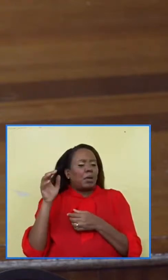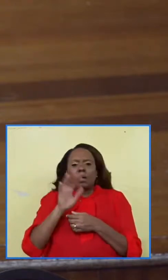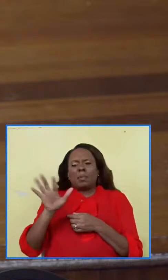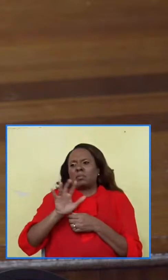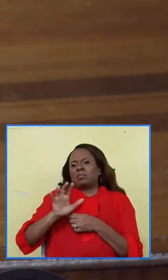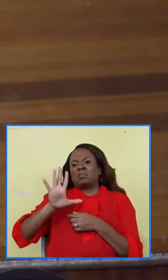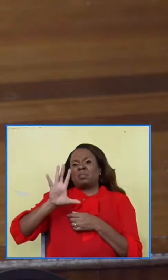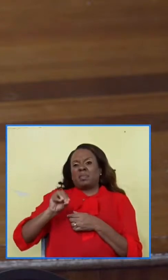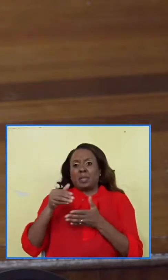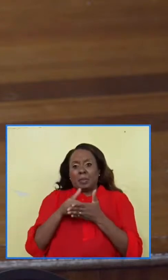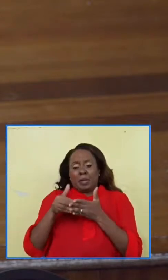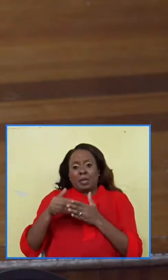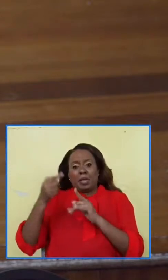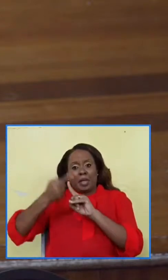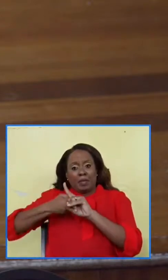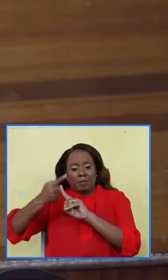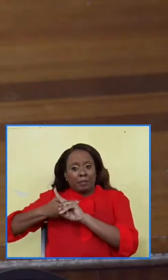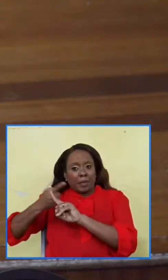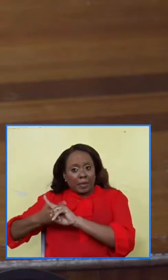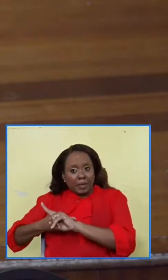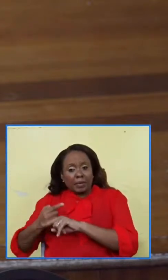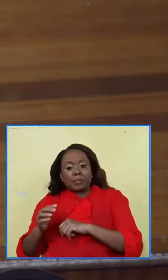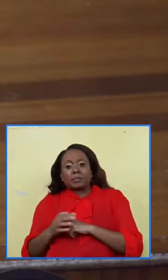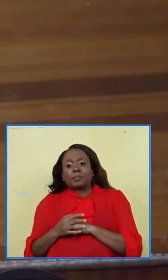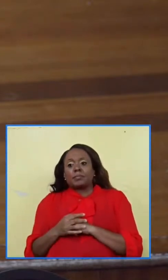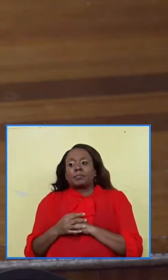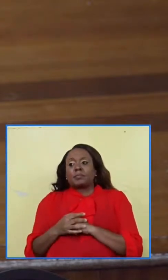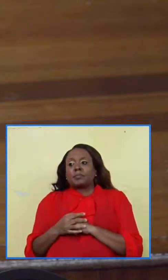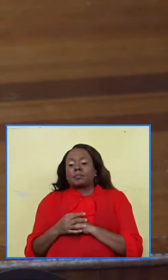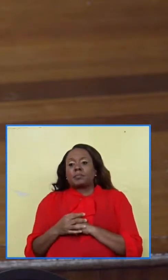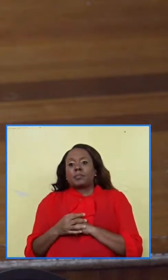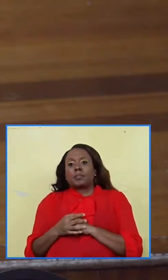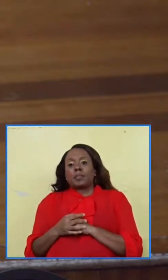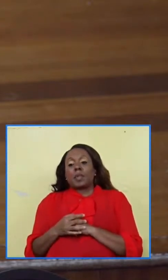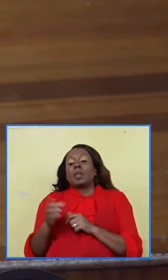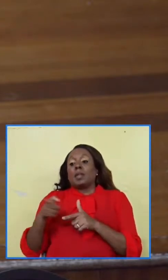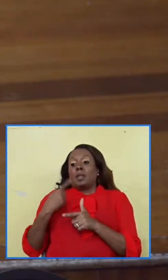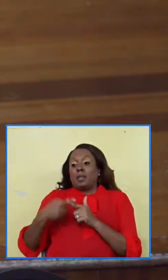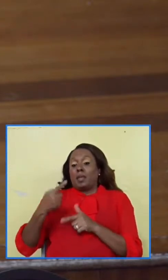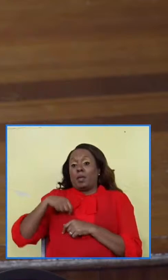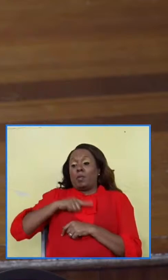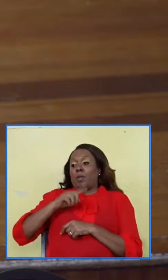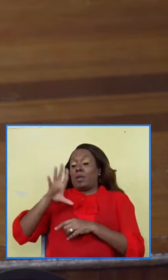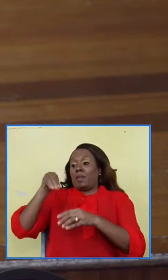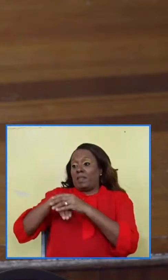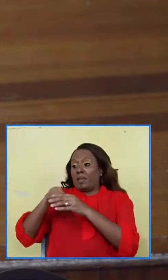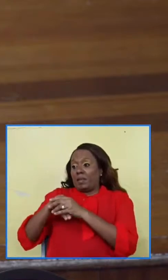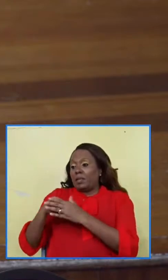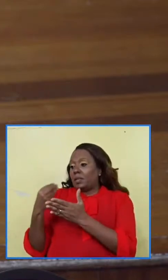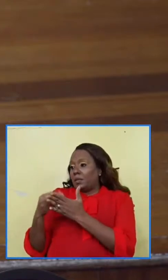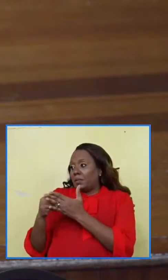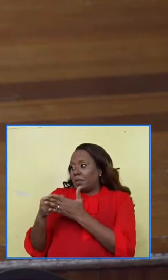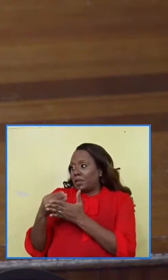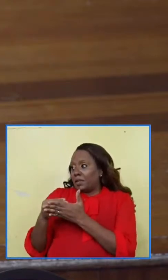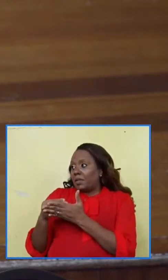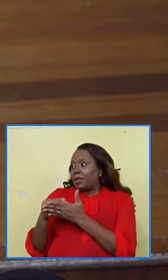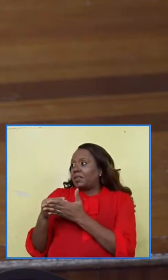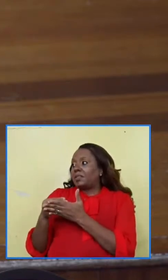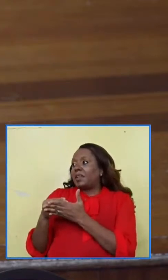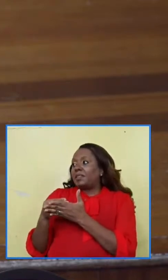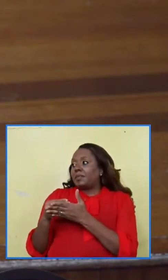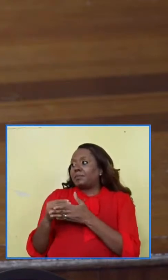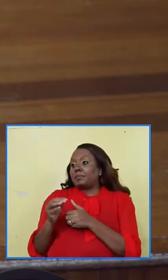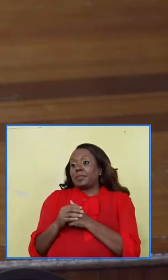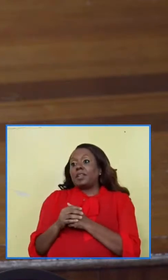50 million. And we in turn have to invest that money. The investment